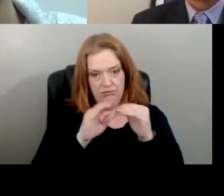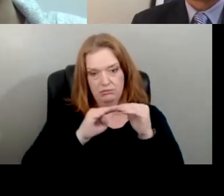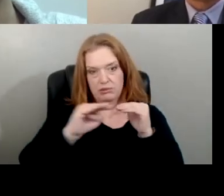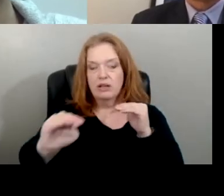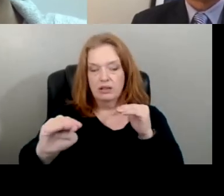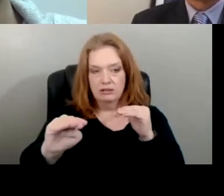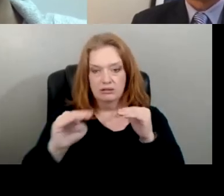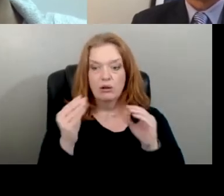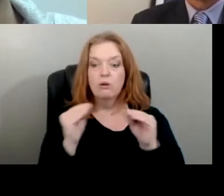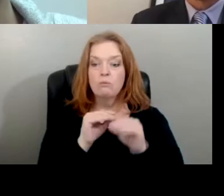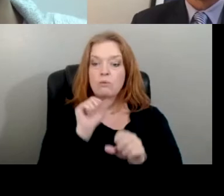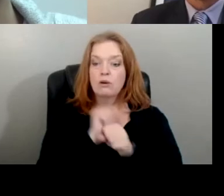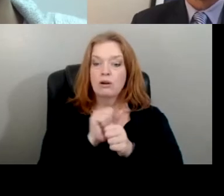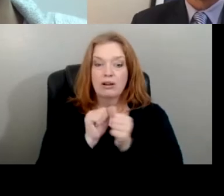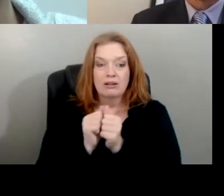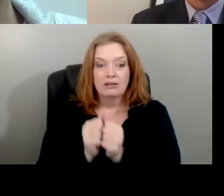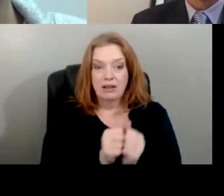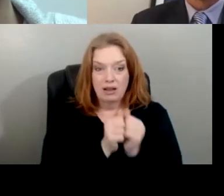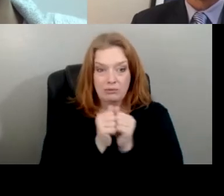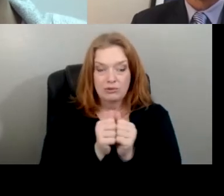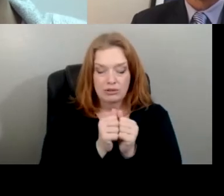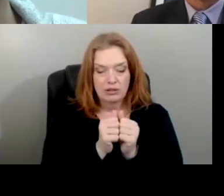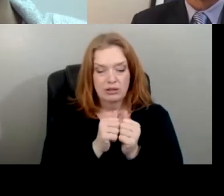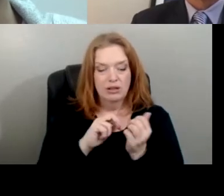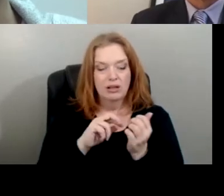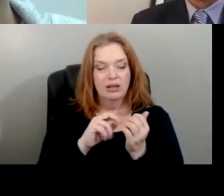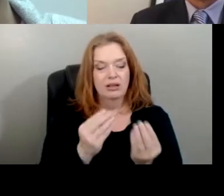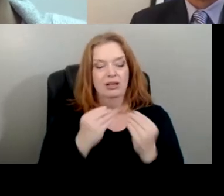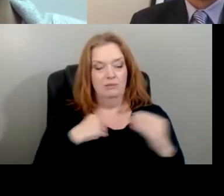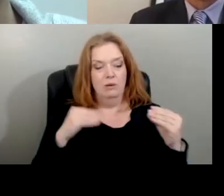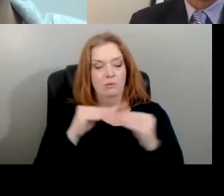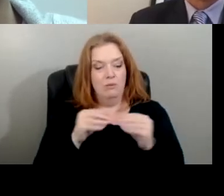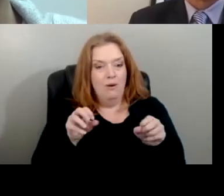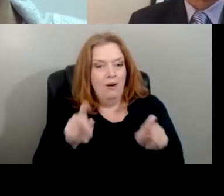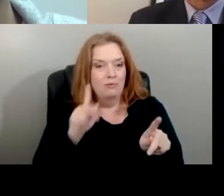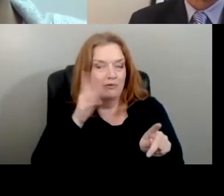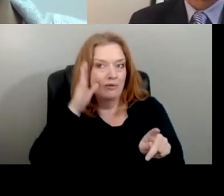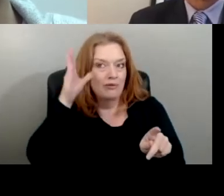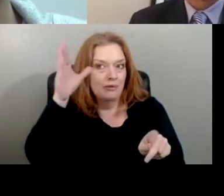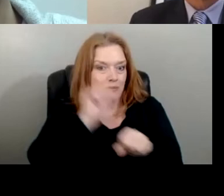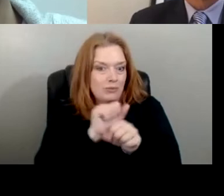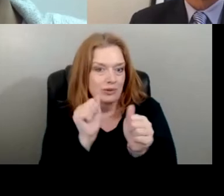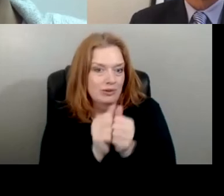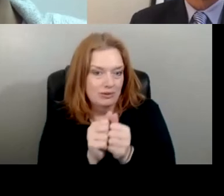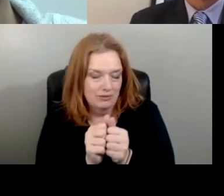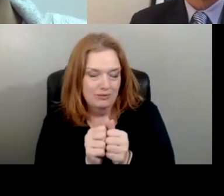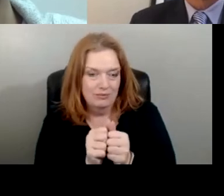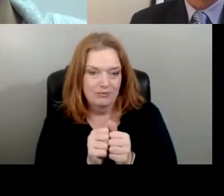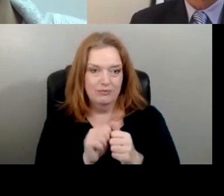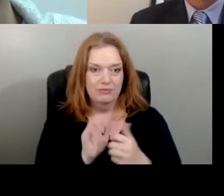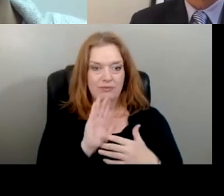have, the more opportunities that brings for future collaboration. And I'm really big on, and all of the modeling from